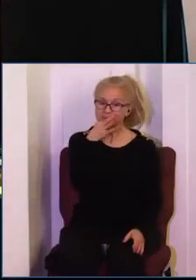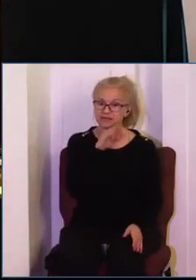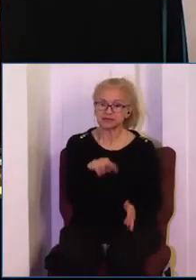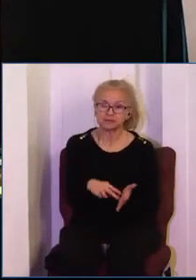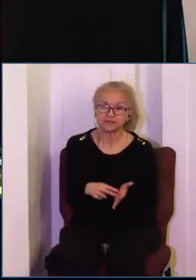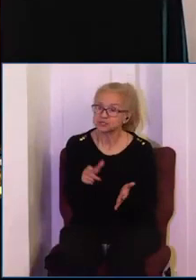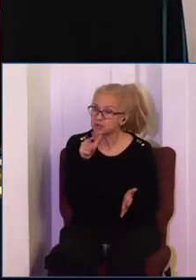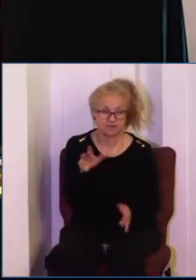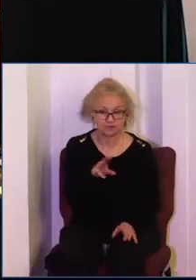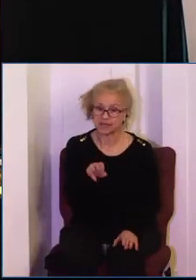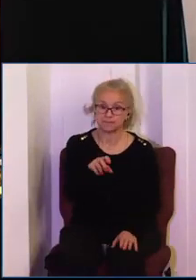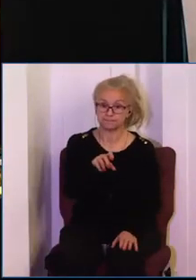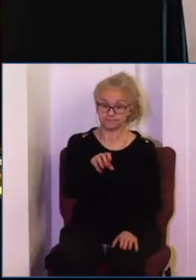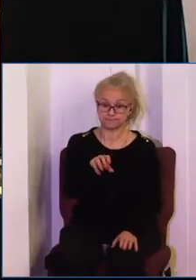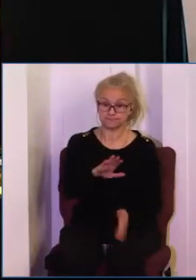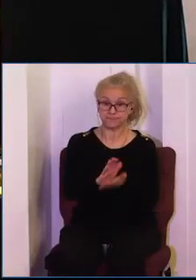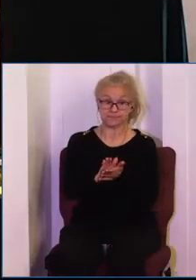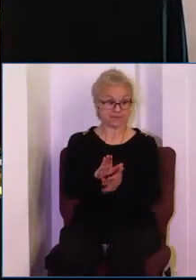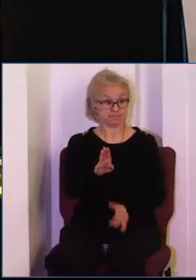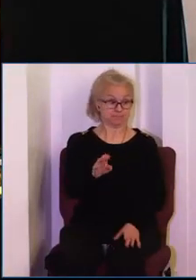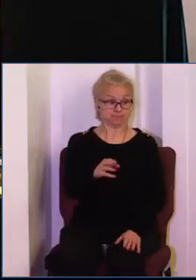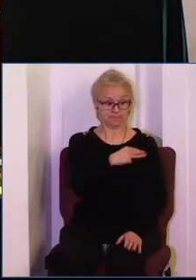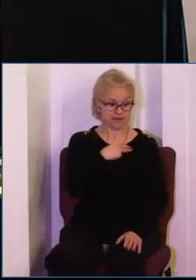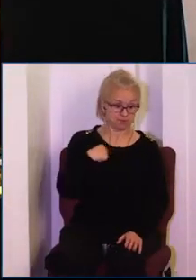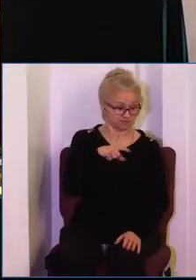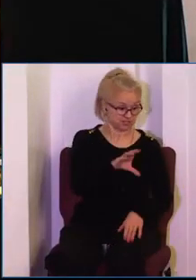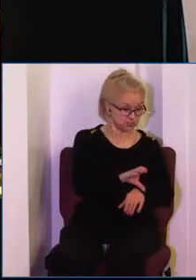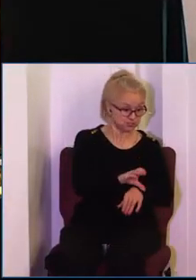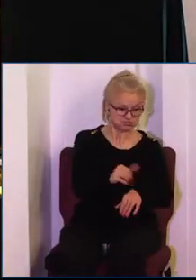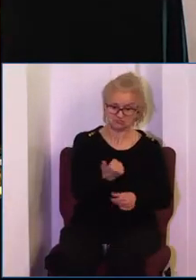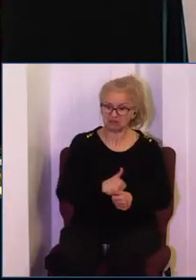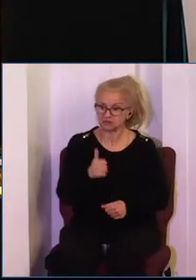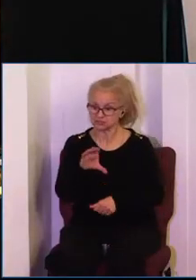have to be a member of this church or any other church